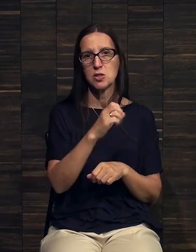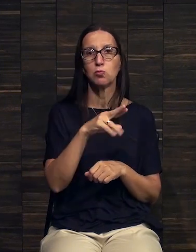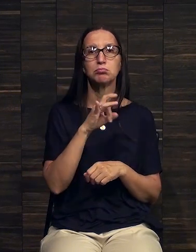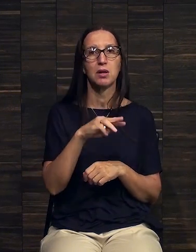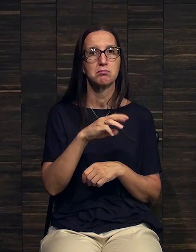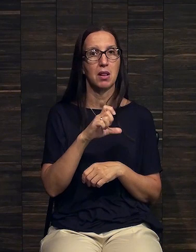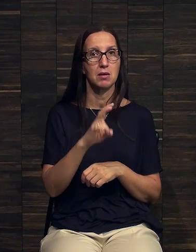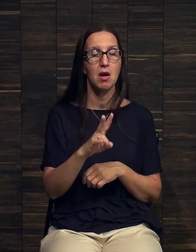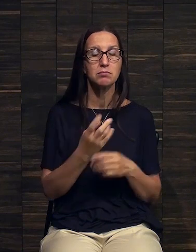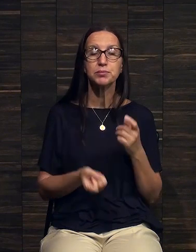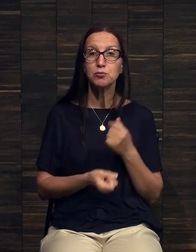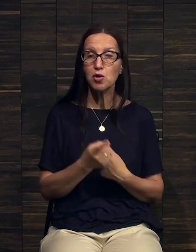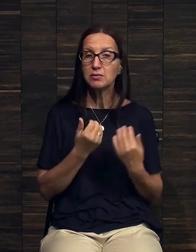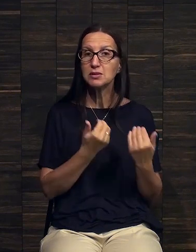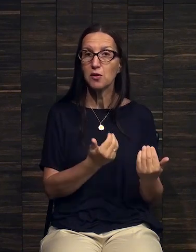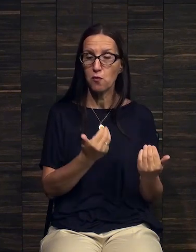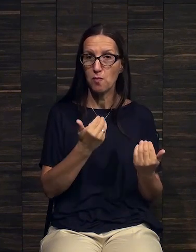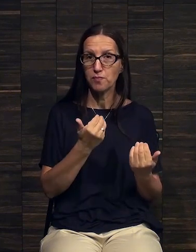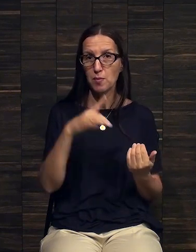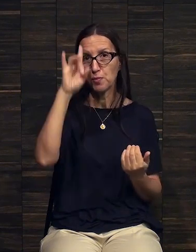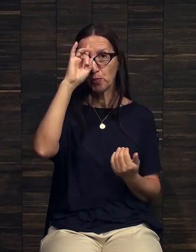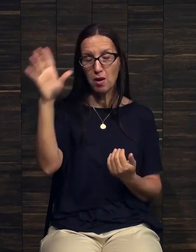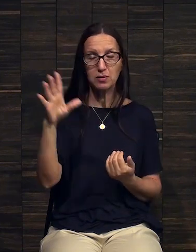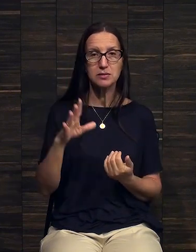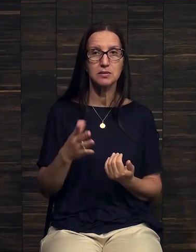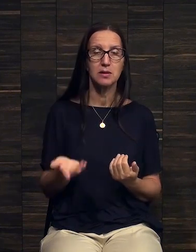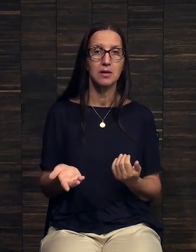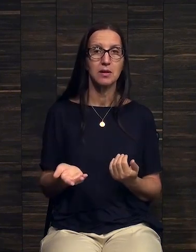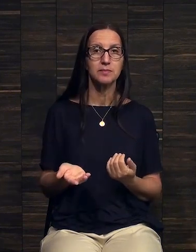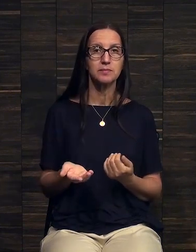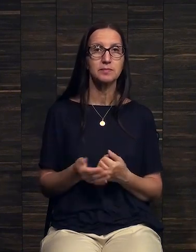popular as Superman. Nothing is even close.